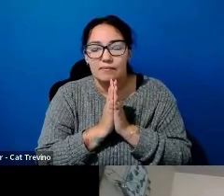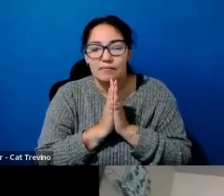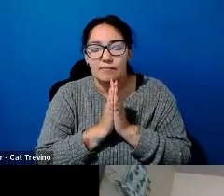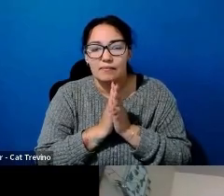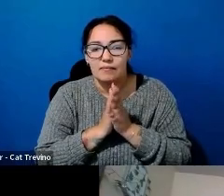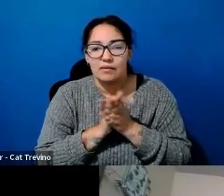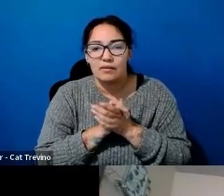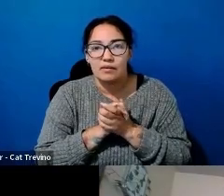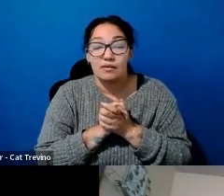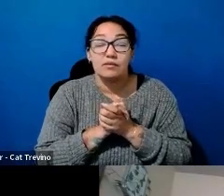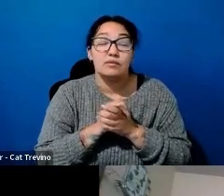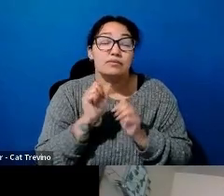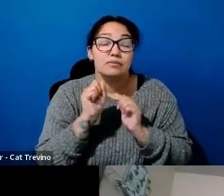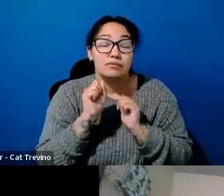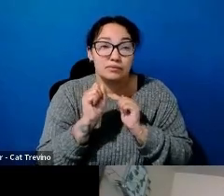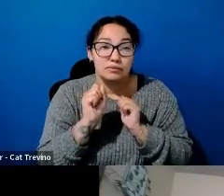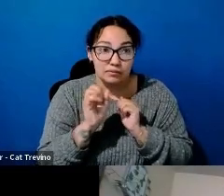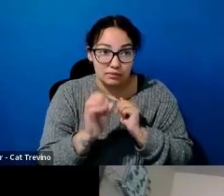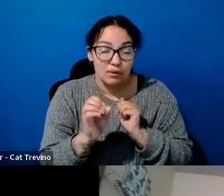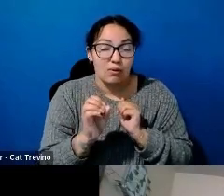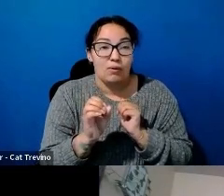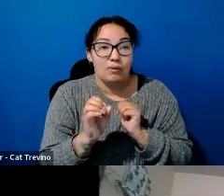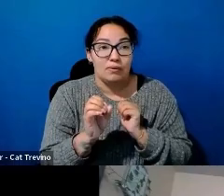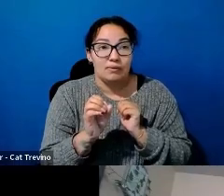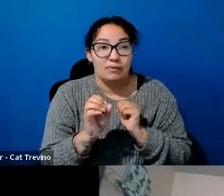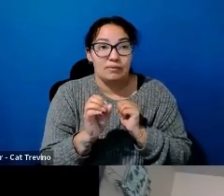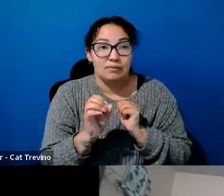So with that being said,